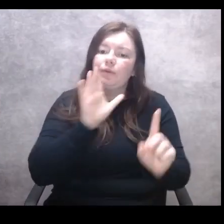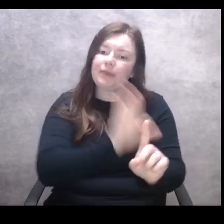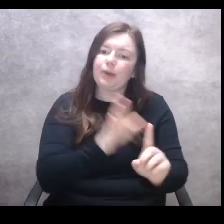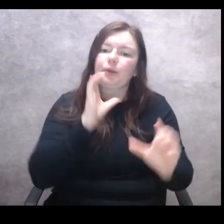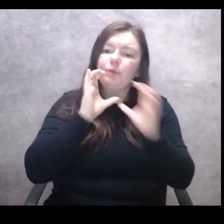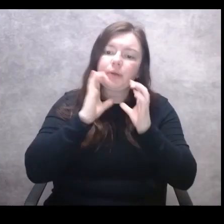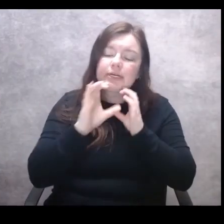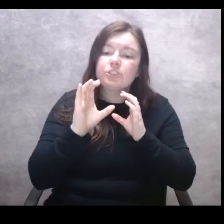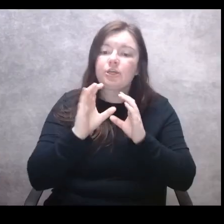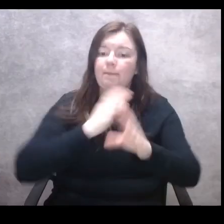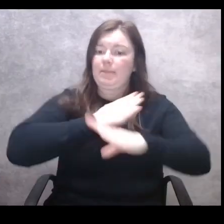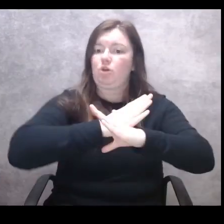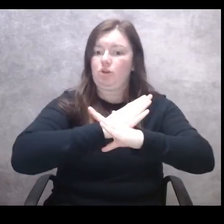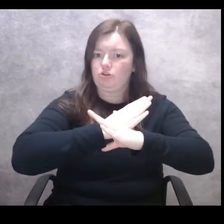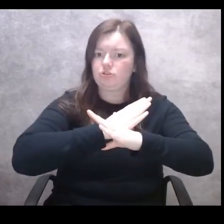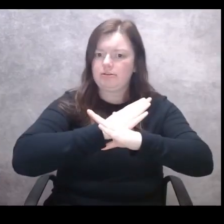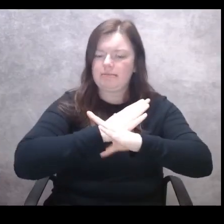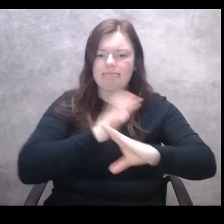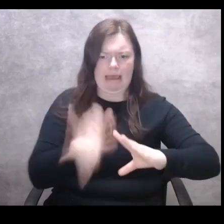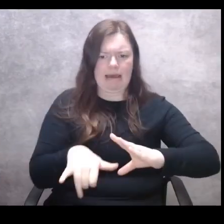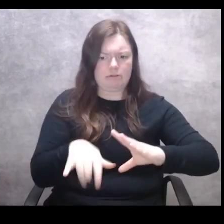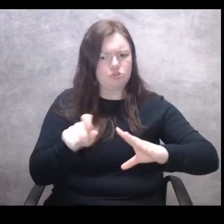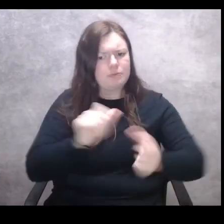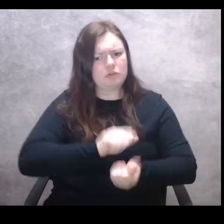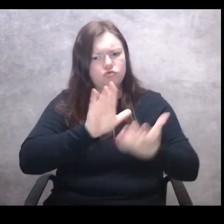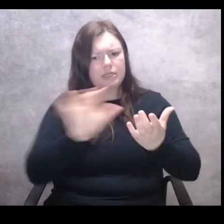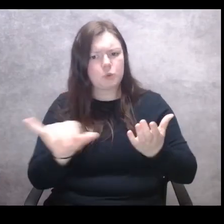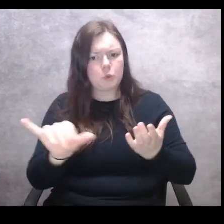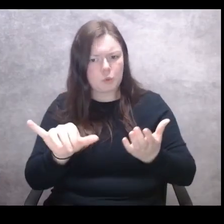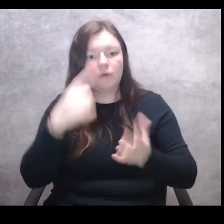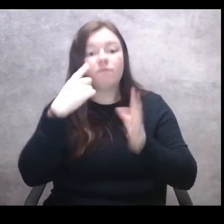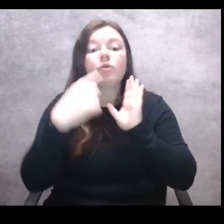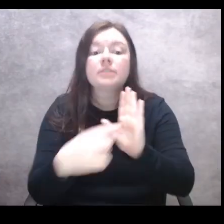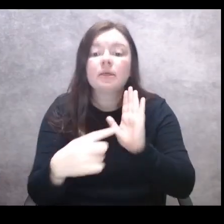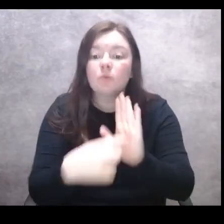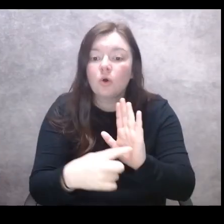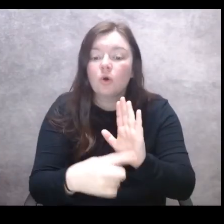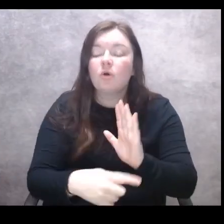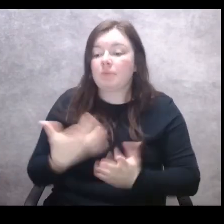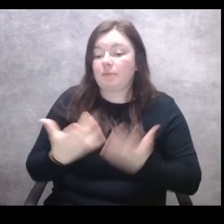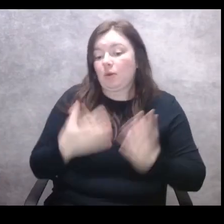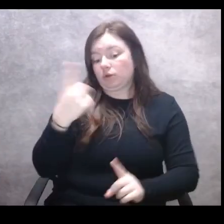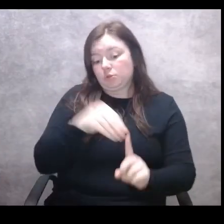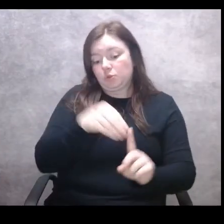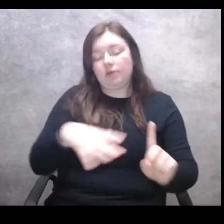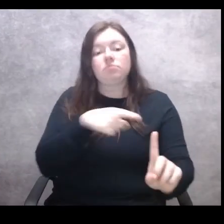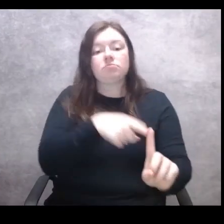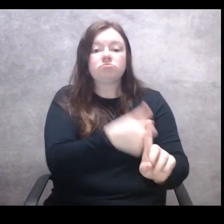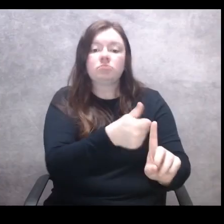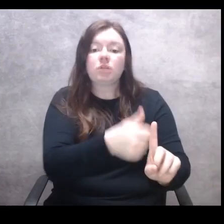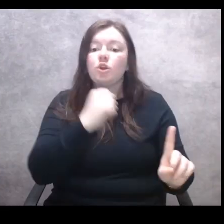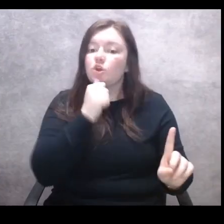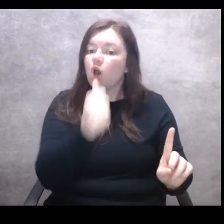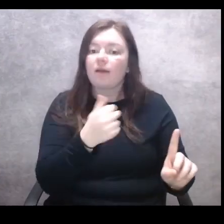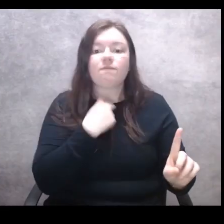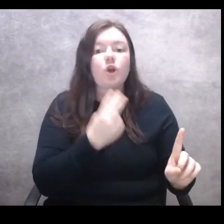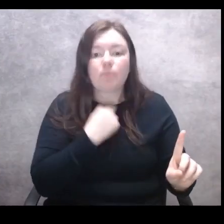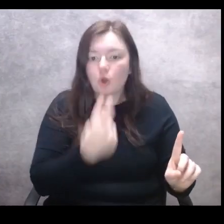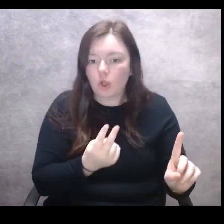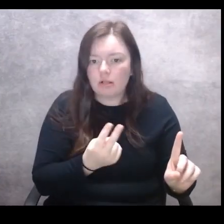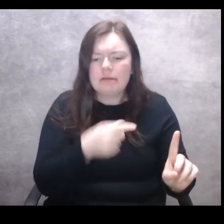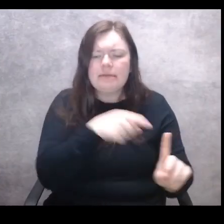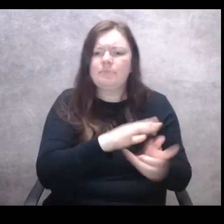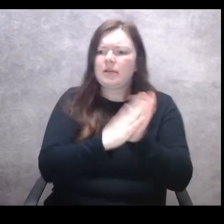behaviors associated with their communication barriers, those should be addressed too, such as a nonverbal student